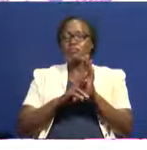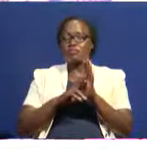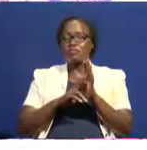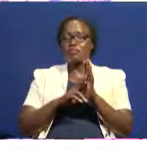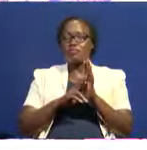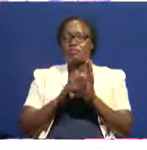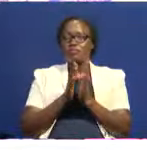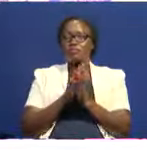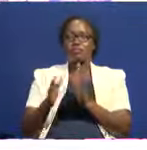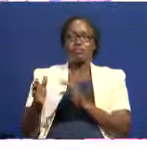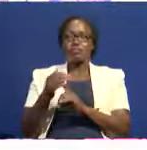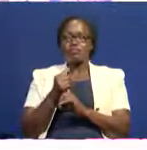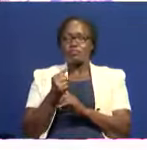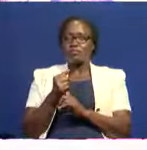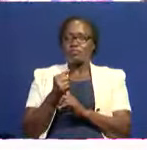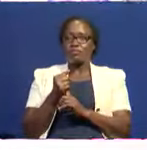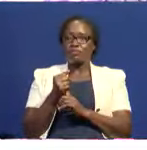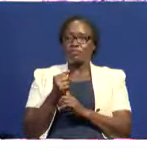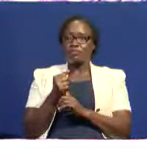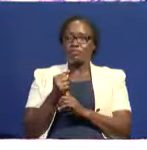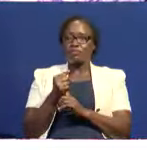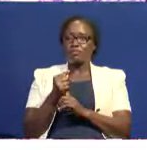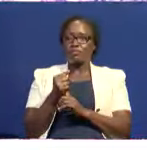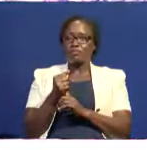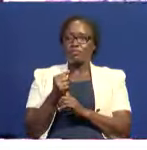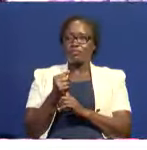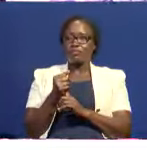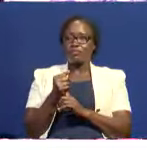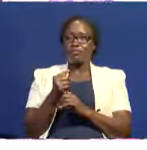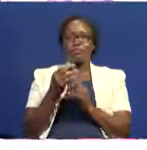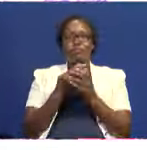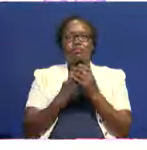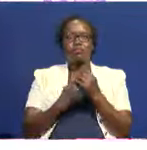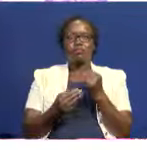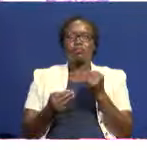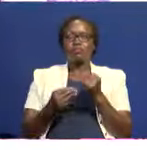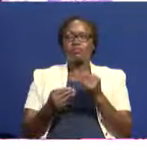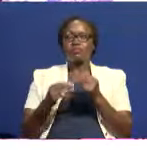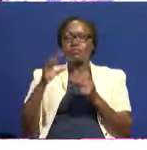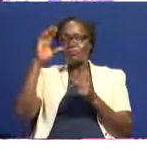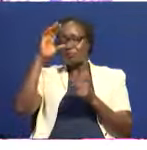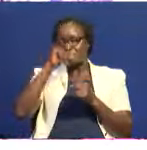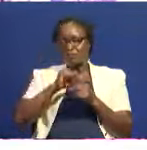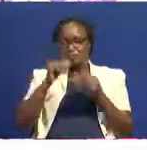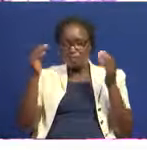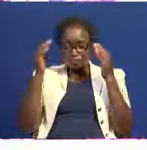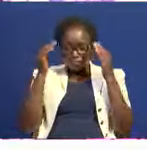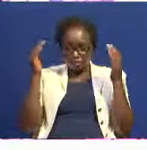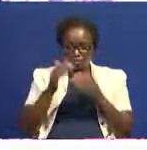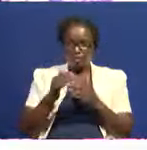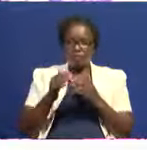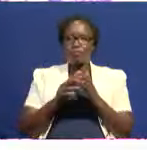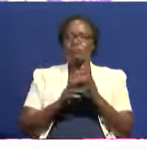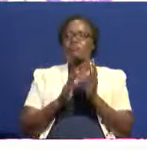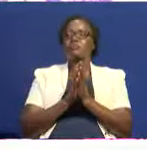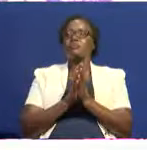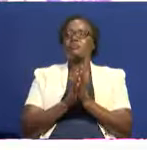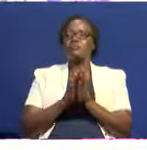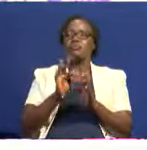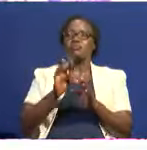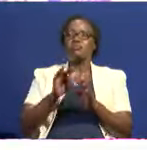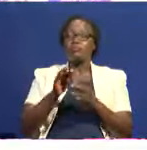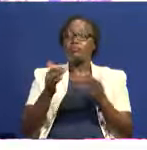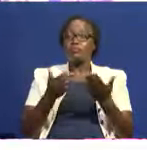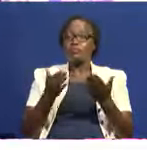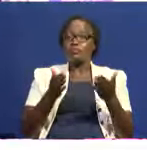canvass for their realization has been frustrated by the lack of a focal point of reference around whom